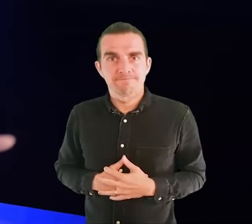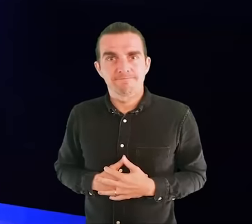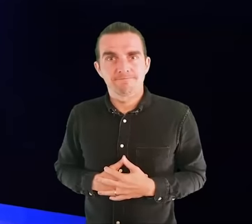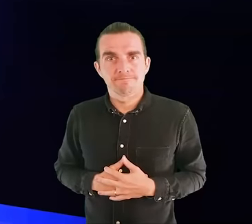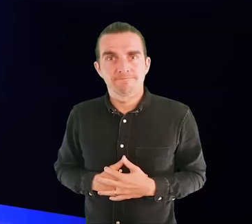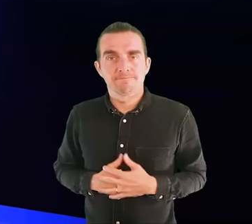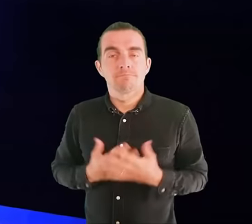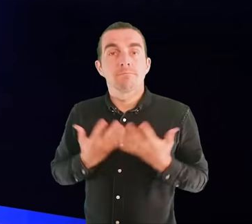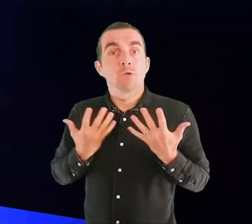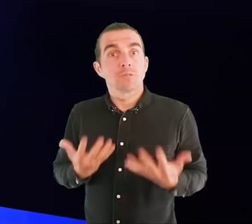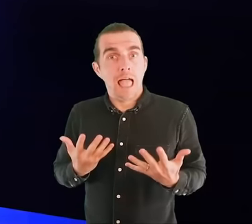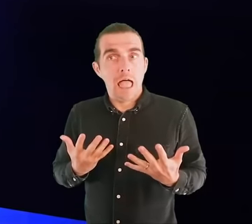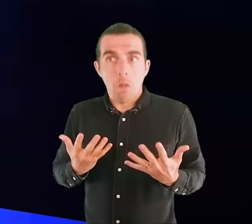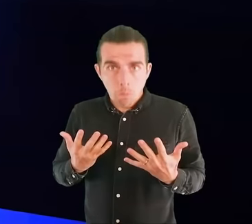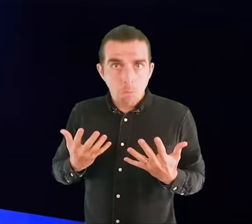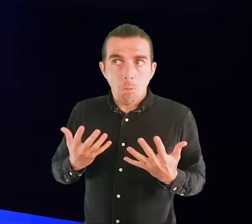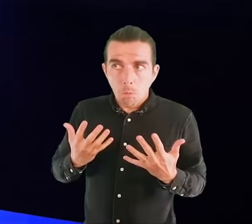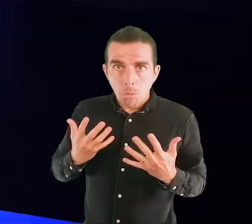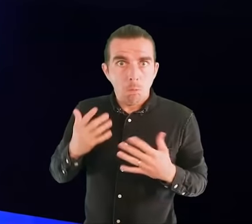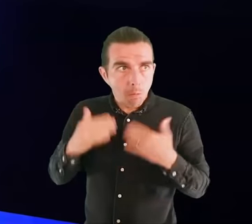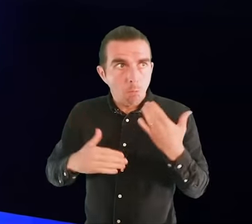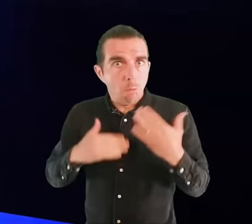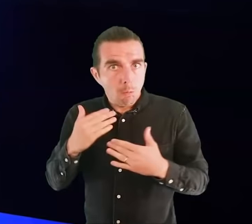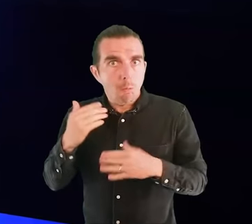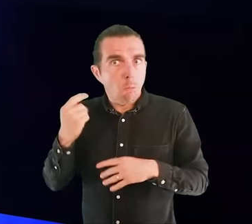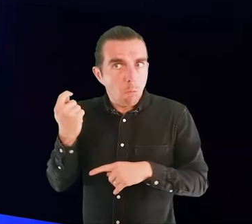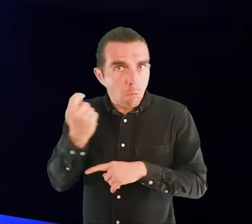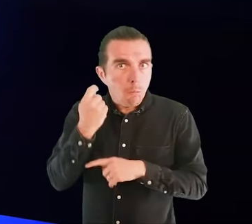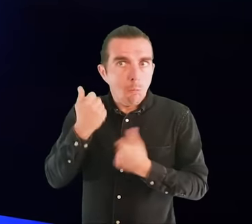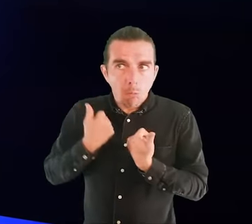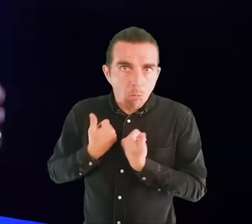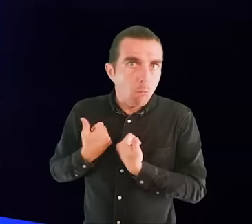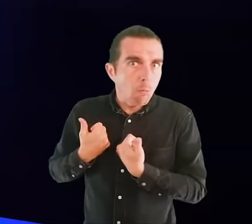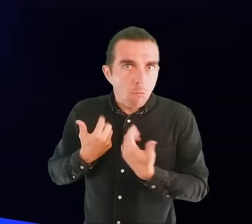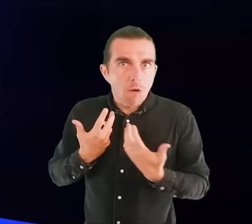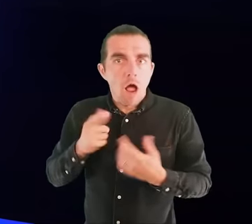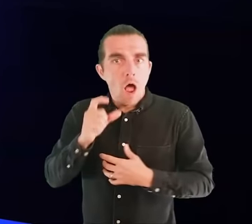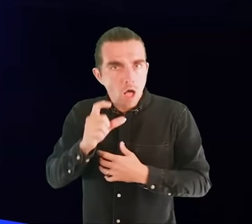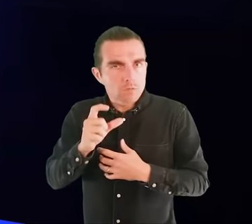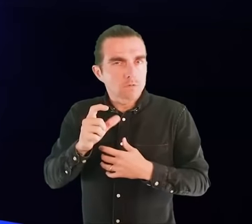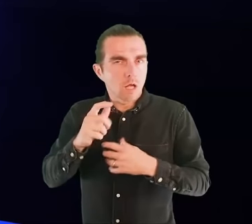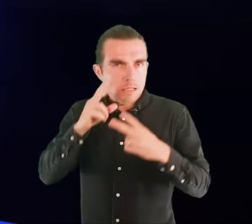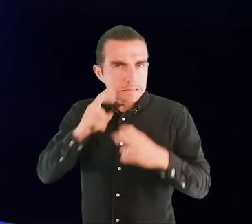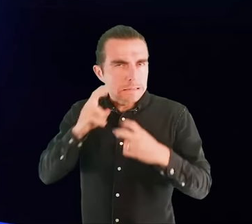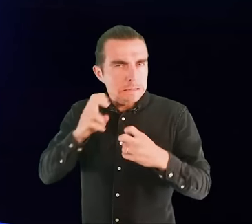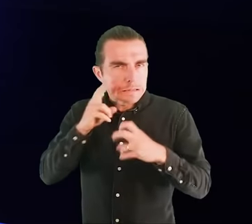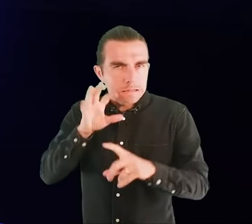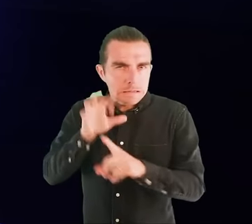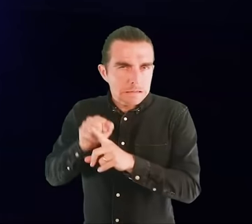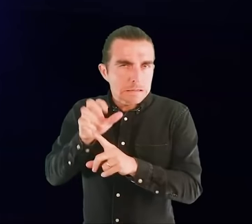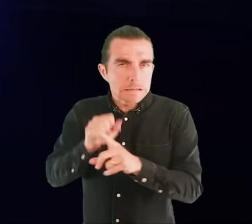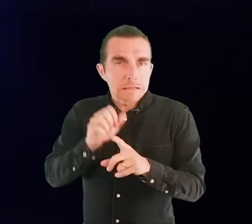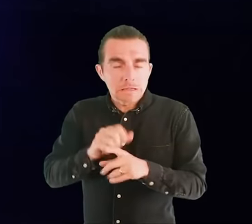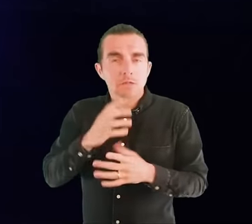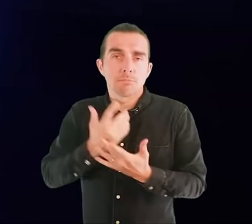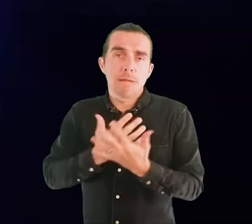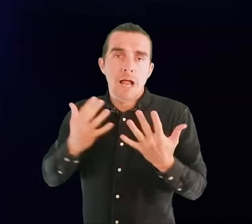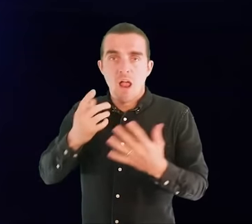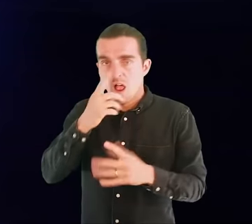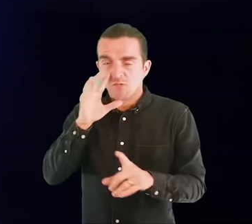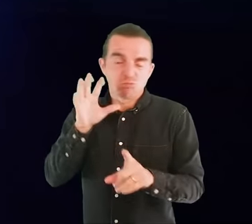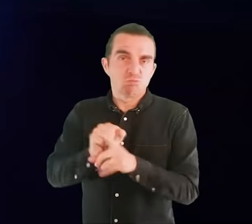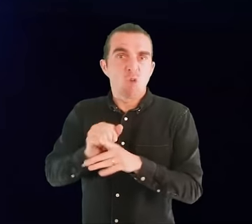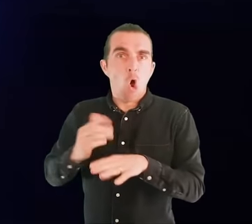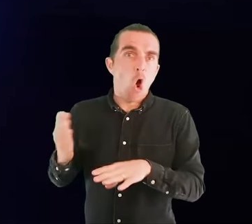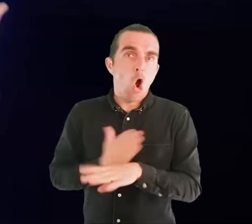to companies such as Freenome, Grail, and others. This is all great progress. And that's before we